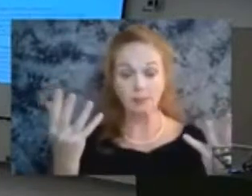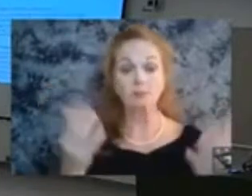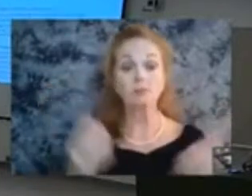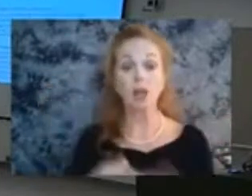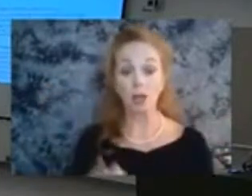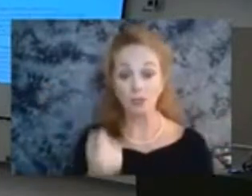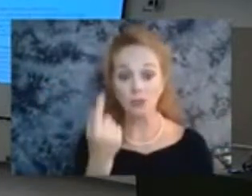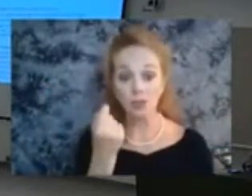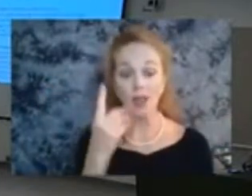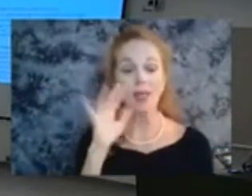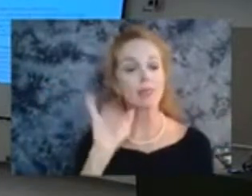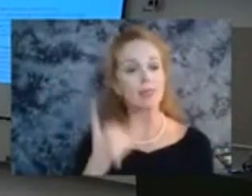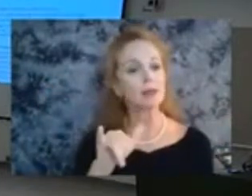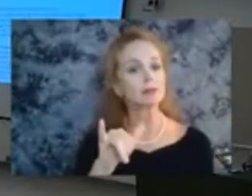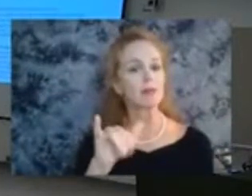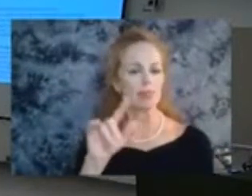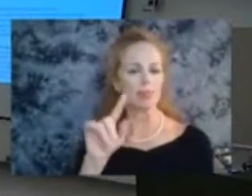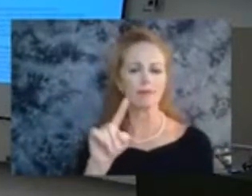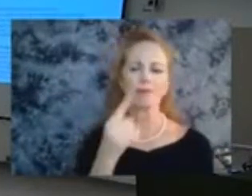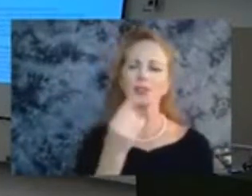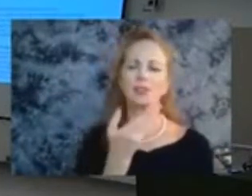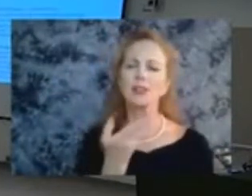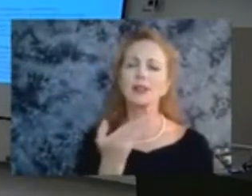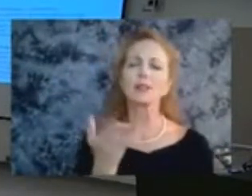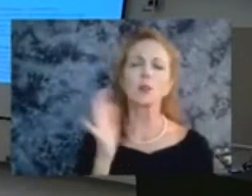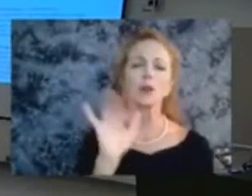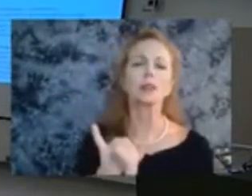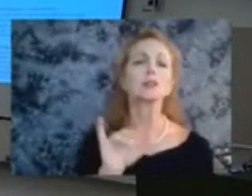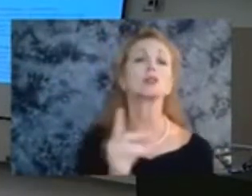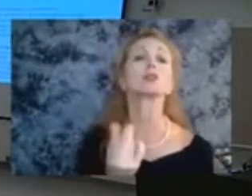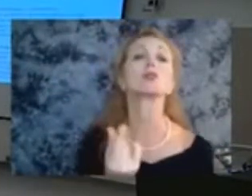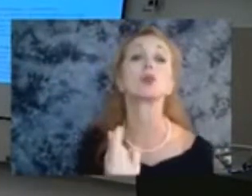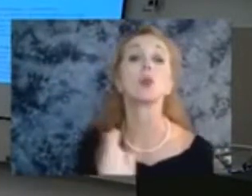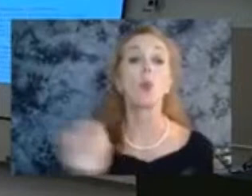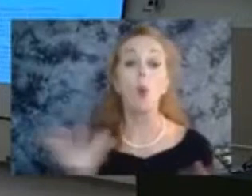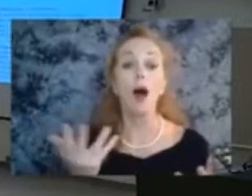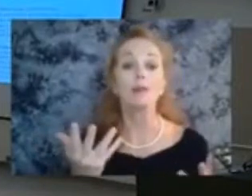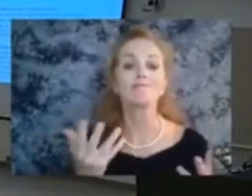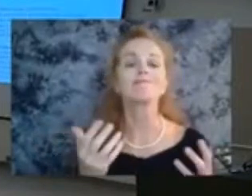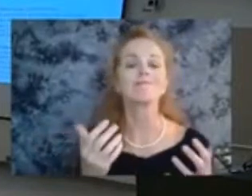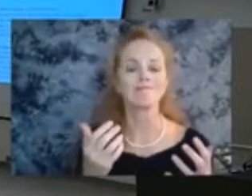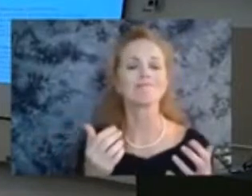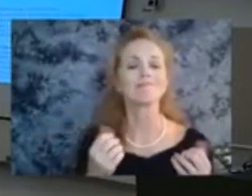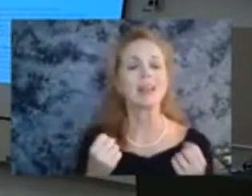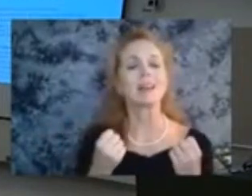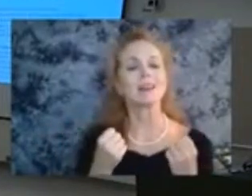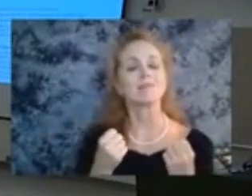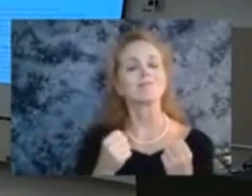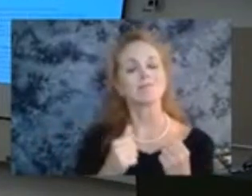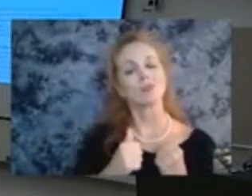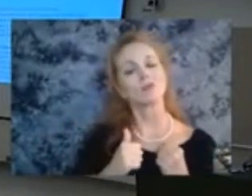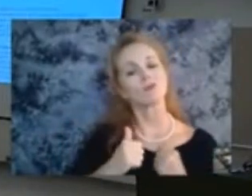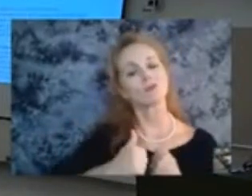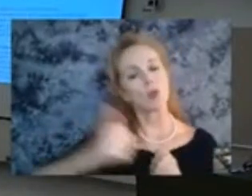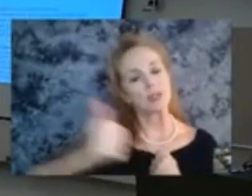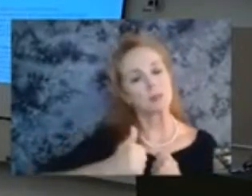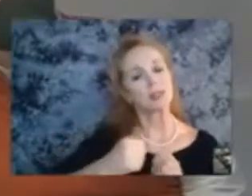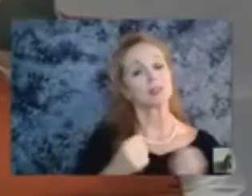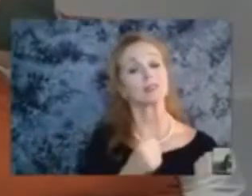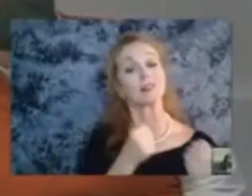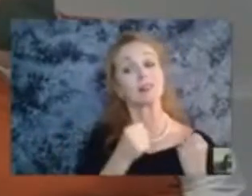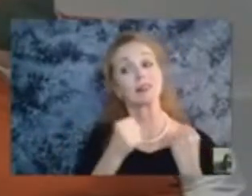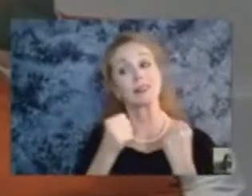that's the first thing we do is get them to school. So there is concern about the support for the bus